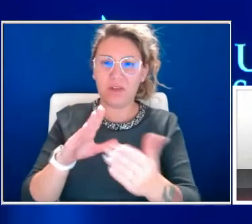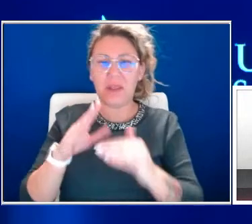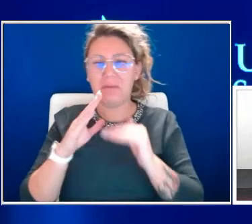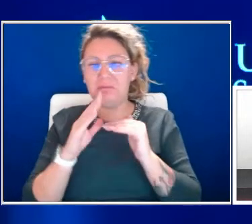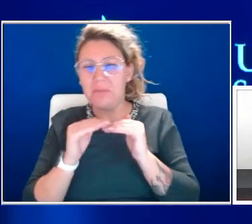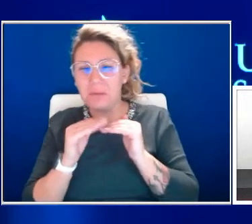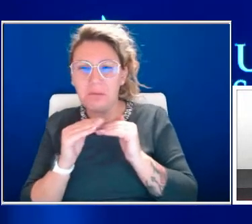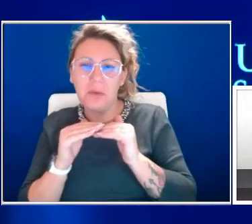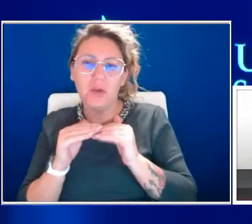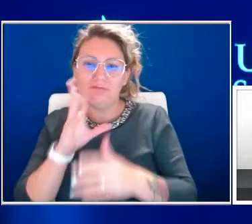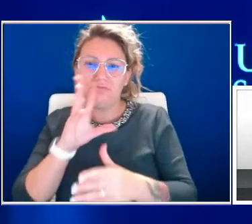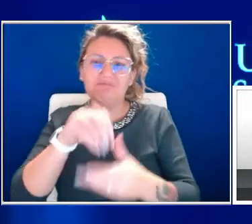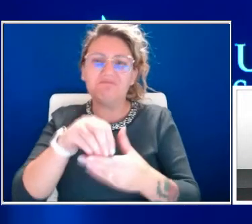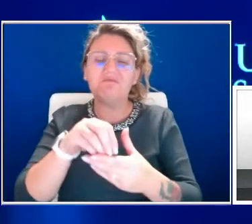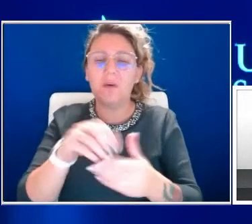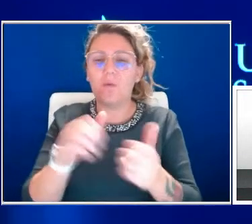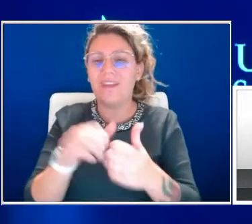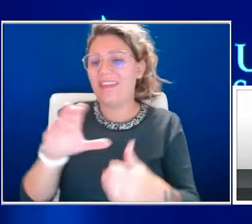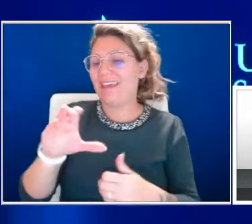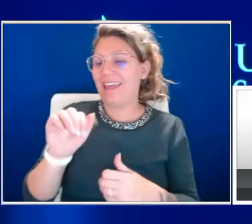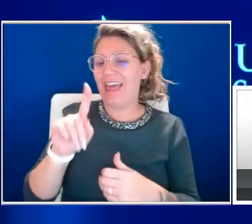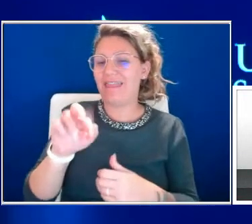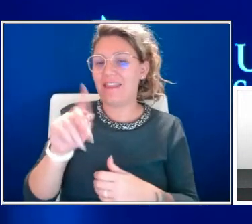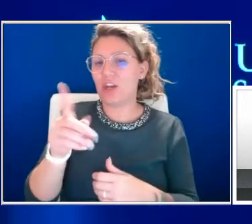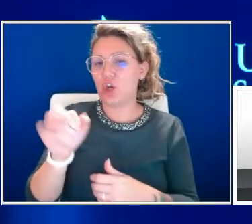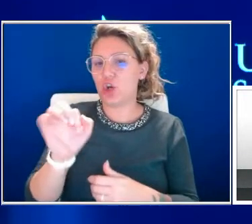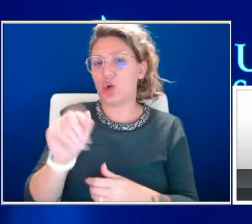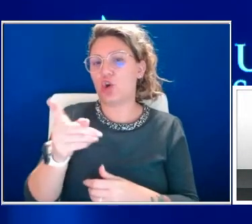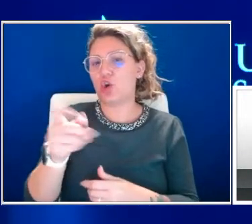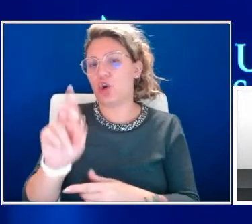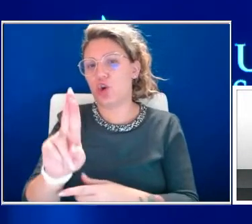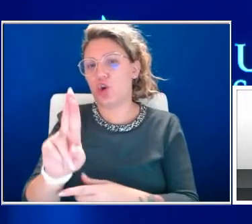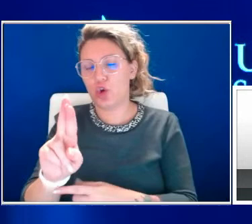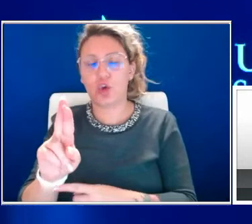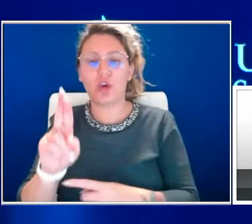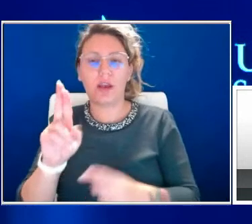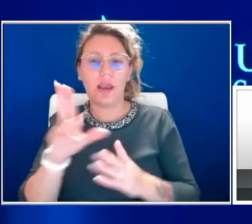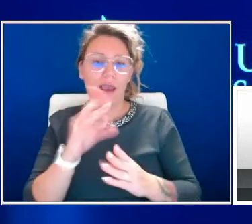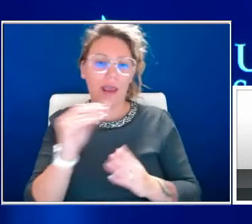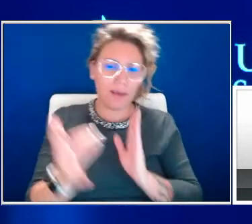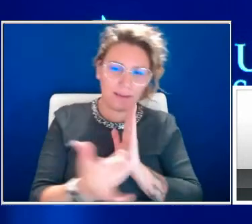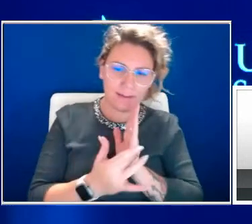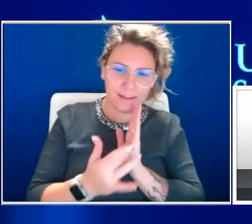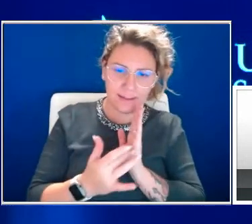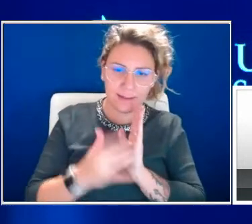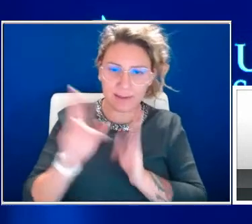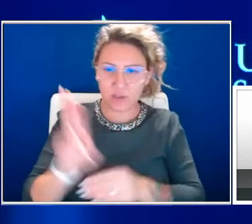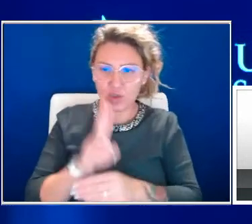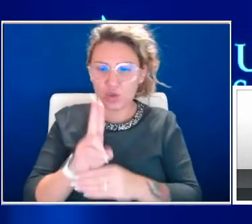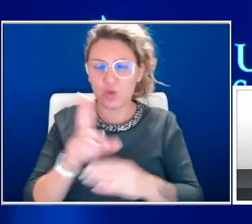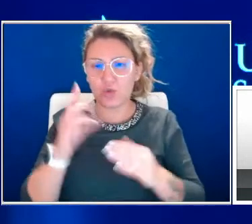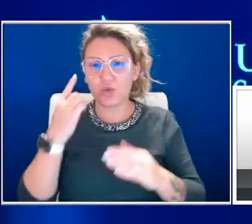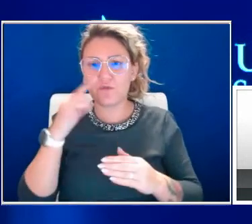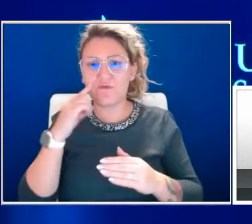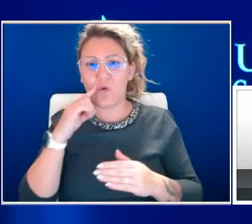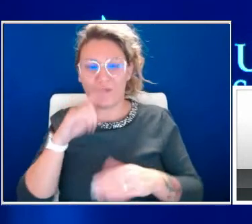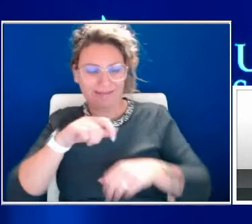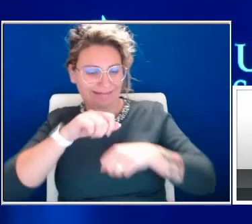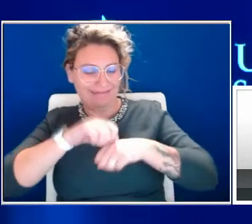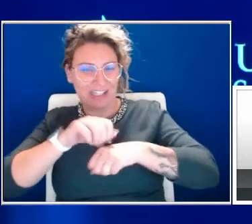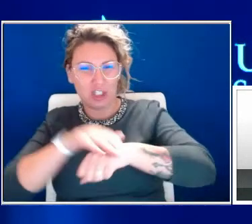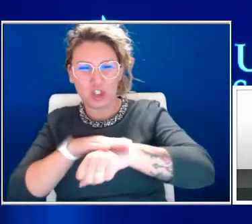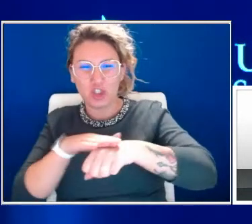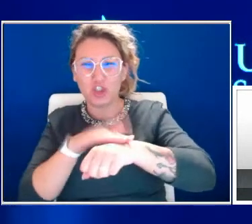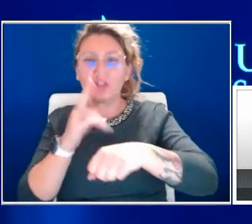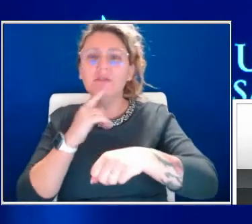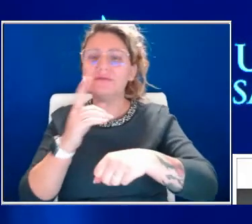techniques. That, in combination with the techniques that we use on the skin surface, makes it very unlikely, less than 5%, that he